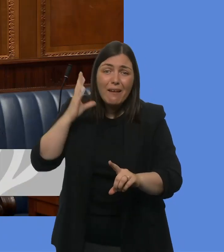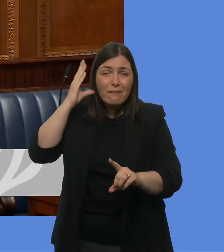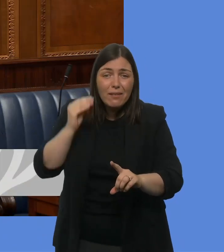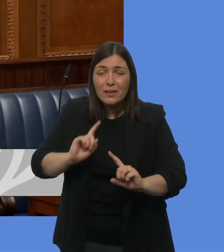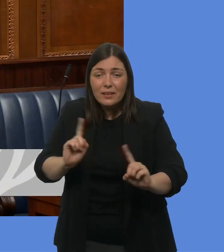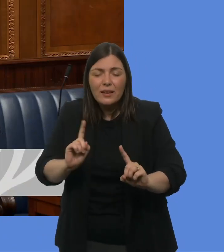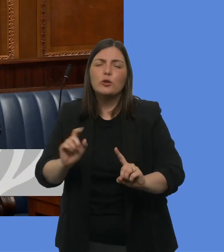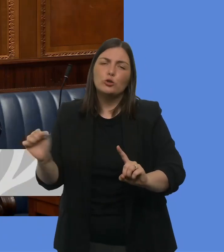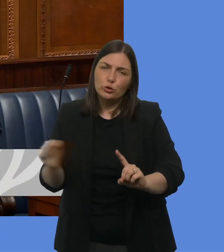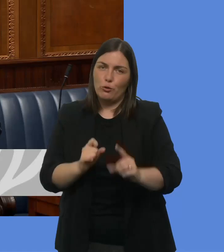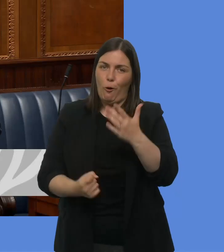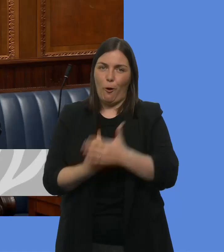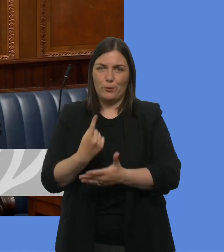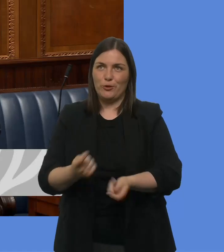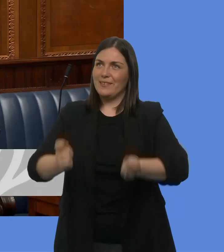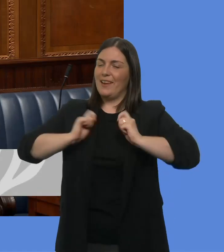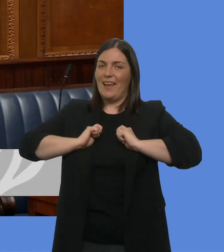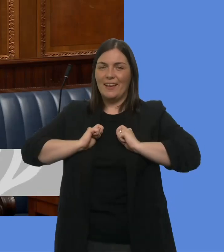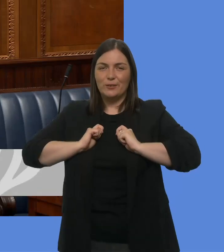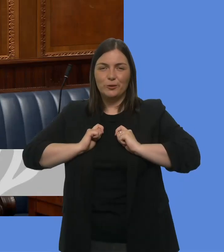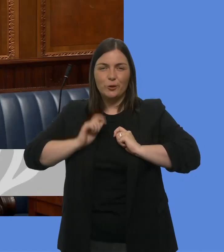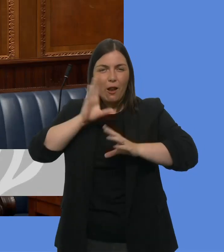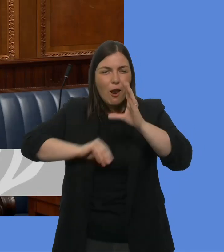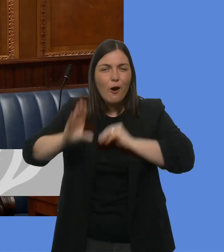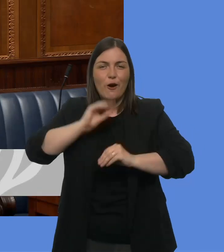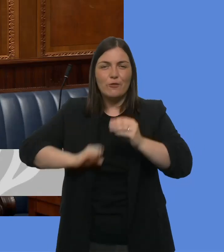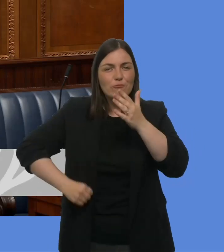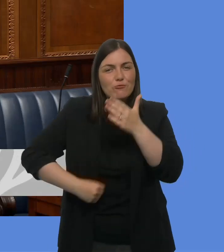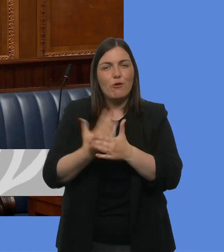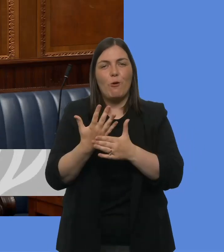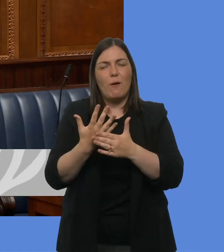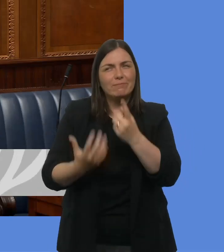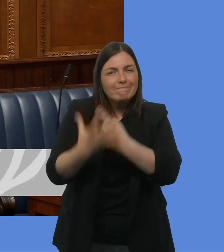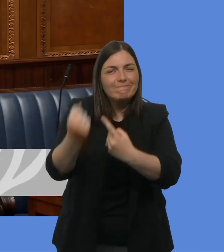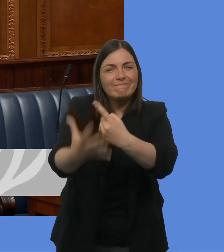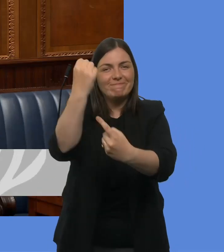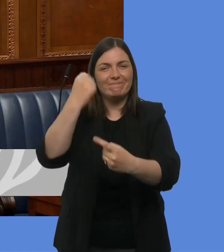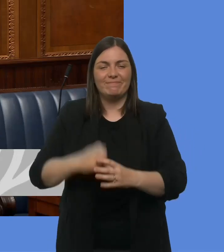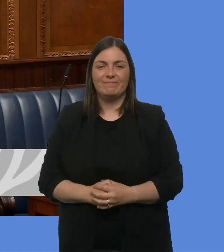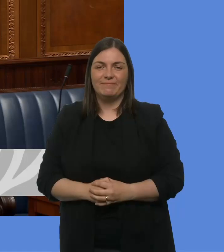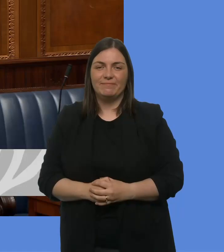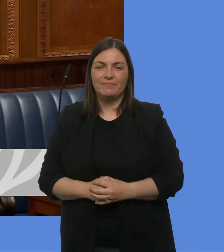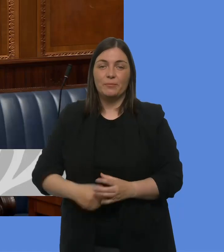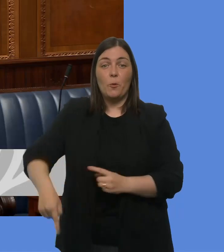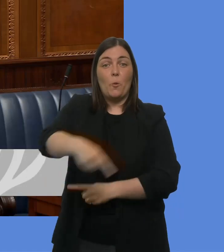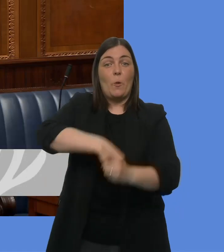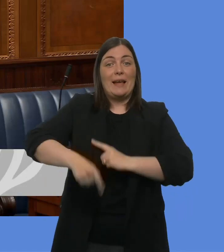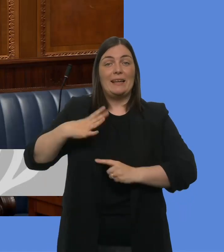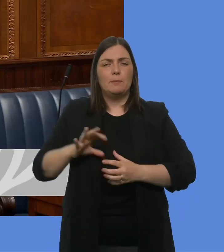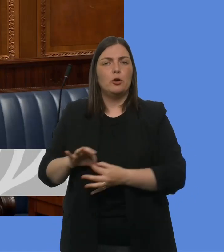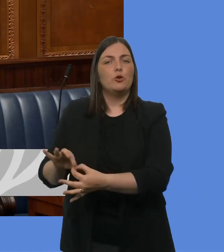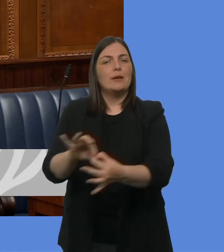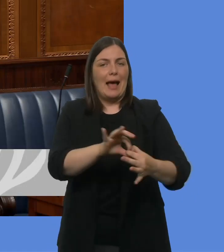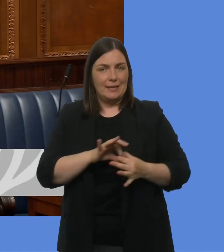grow and succeed. Let us stand together united in our commitment to championing the needs of deaf